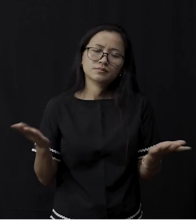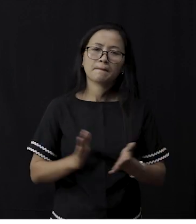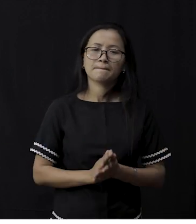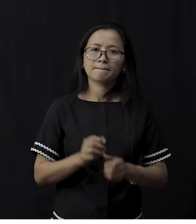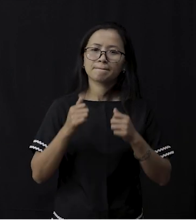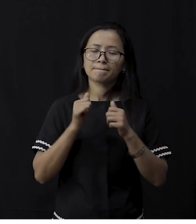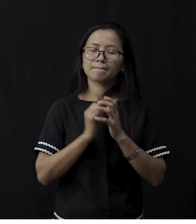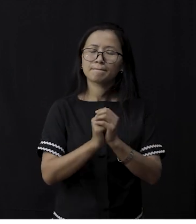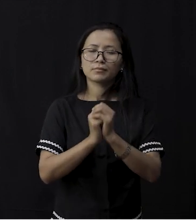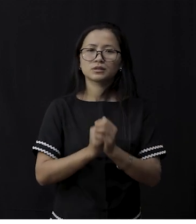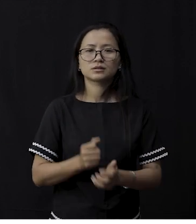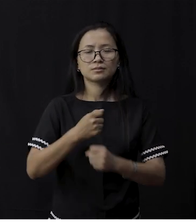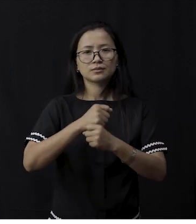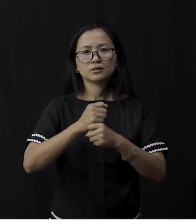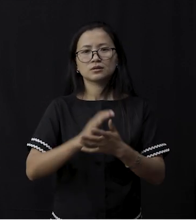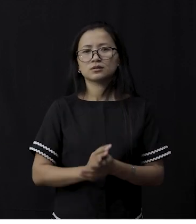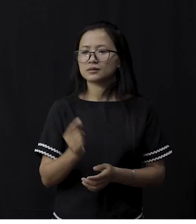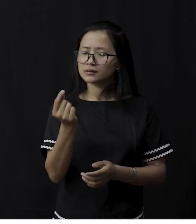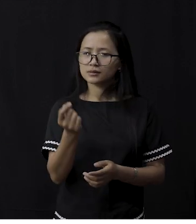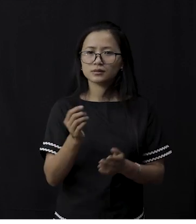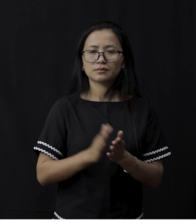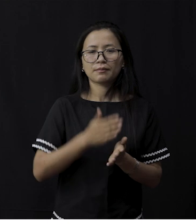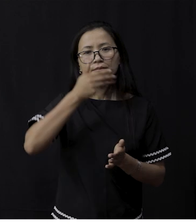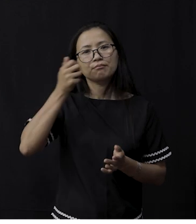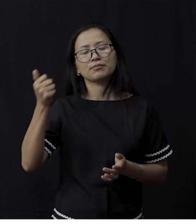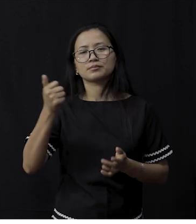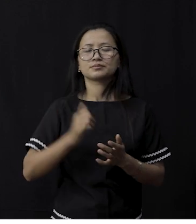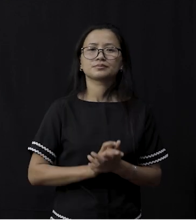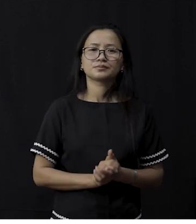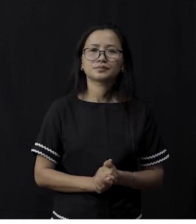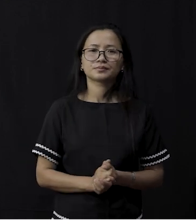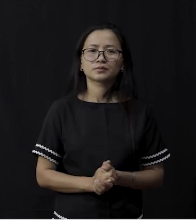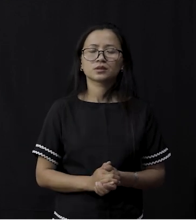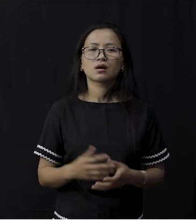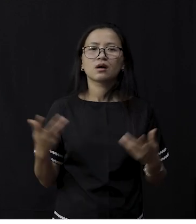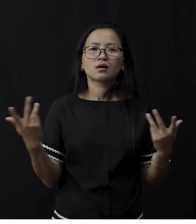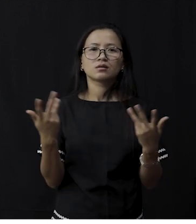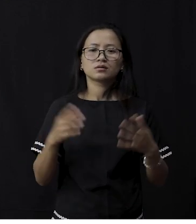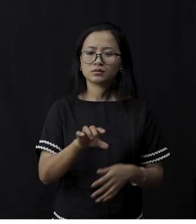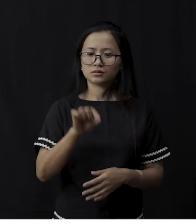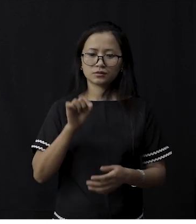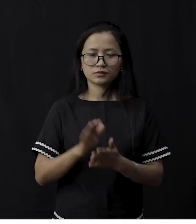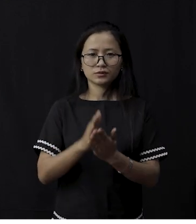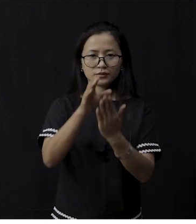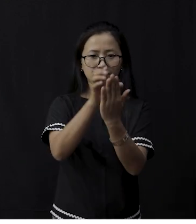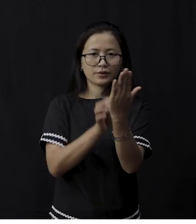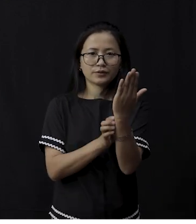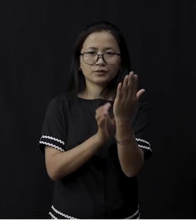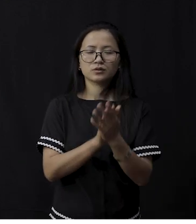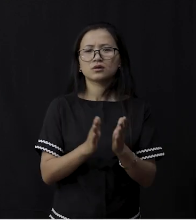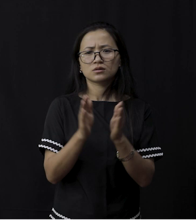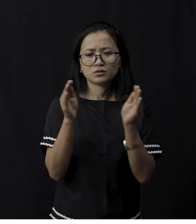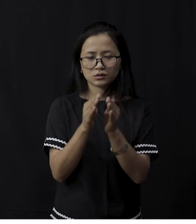they can please to make it a little better. So this is how whenever you get a paragraph or you get a